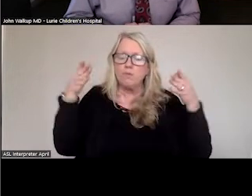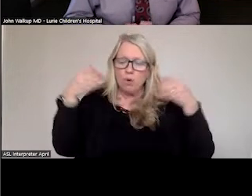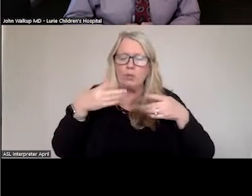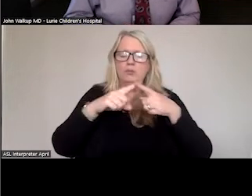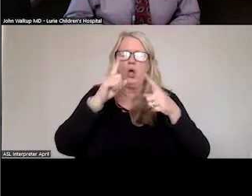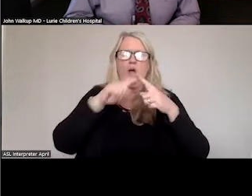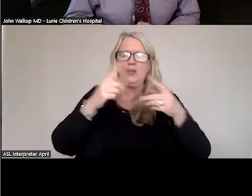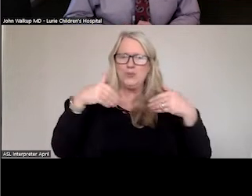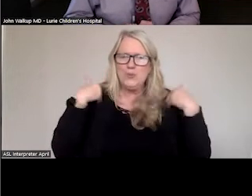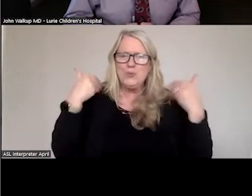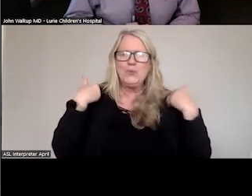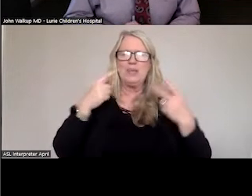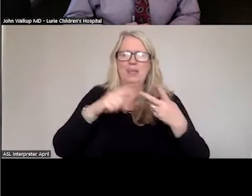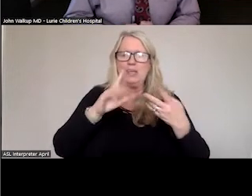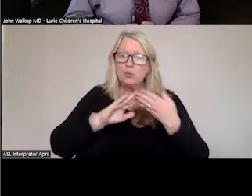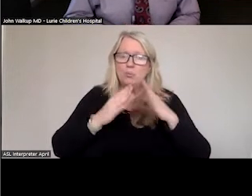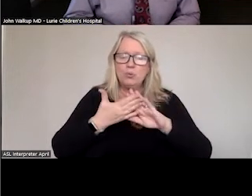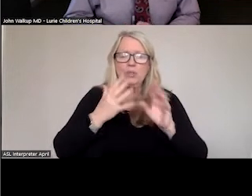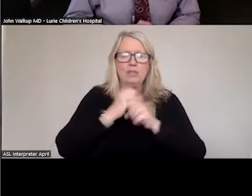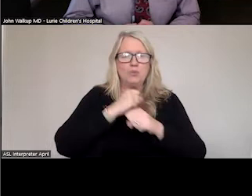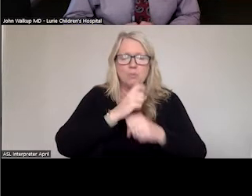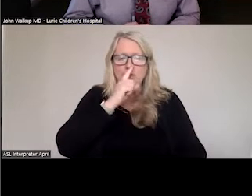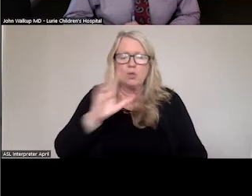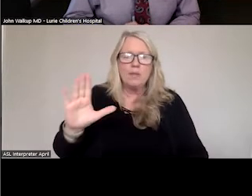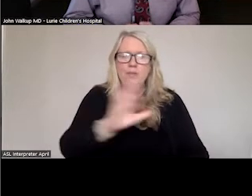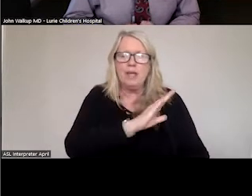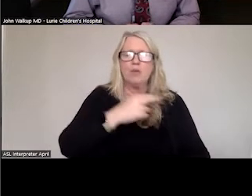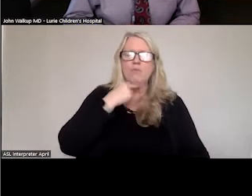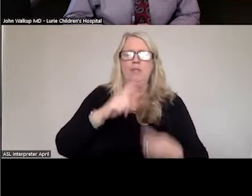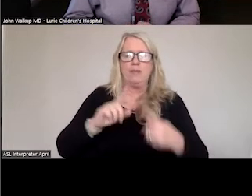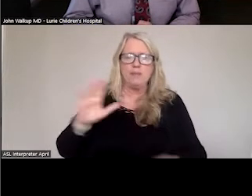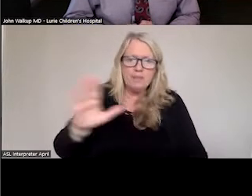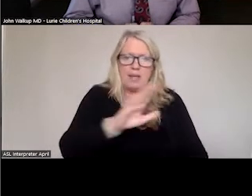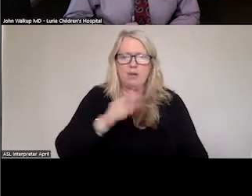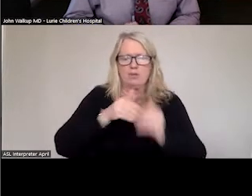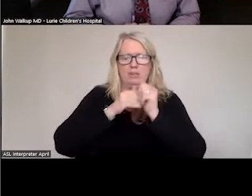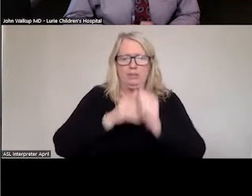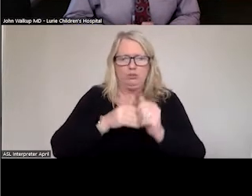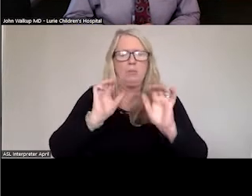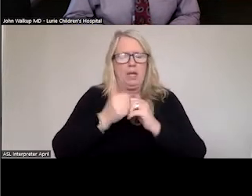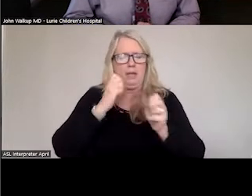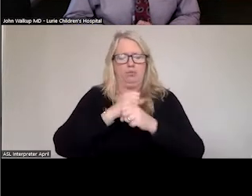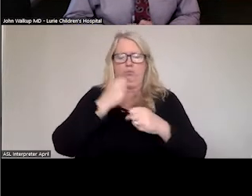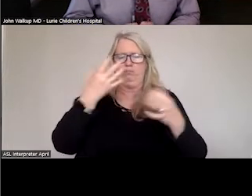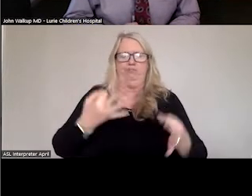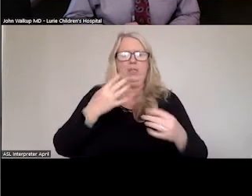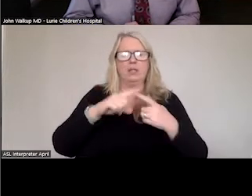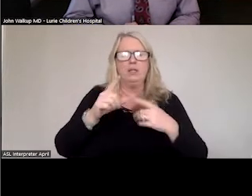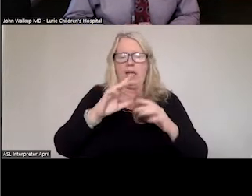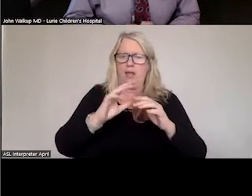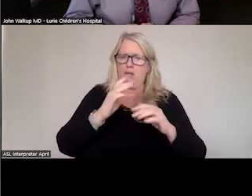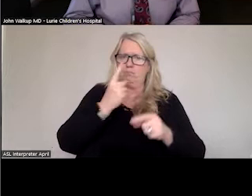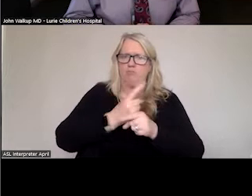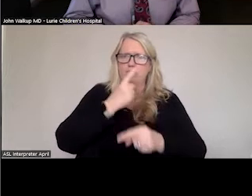everything in terms of ensuring that their voices and leadership are informing and determining and making real decisions on